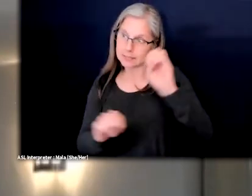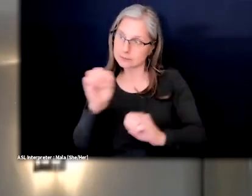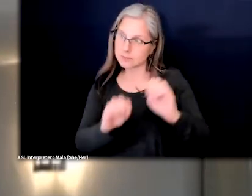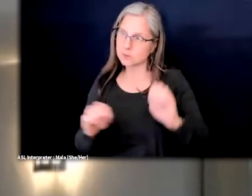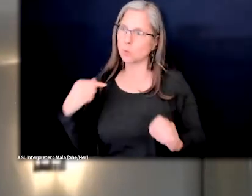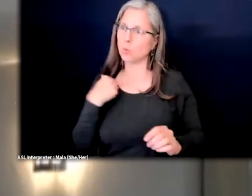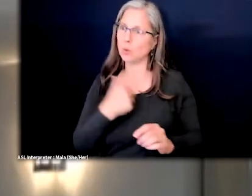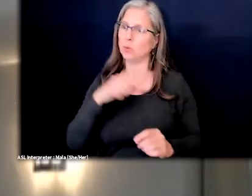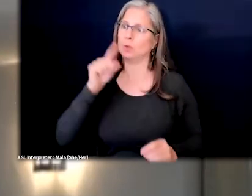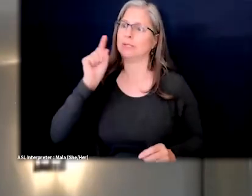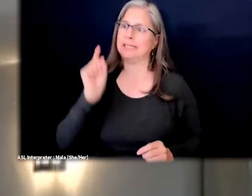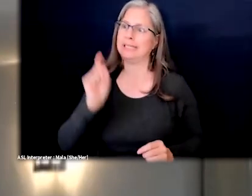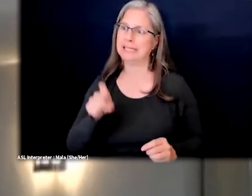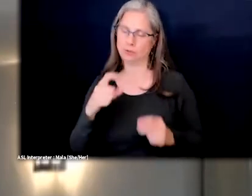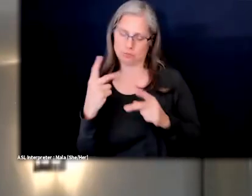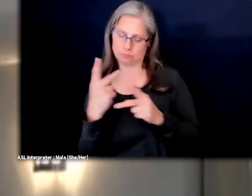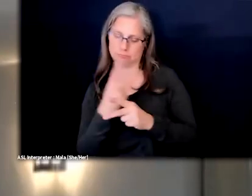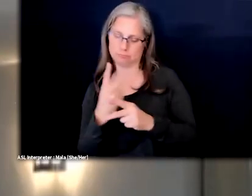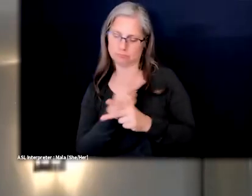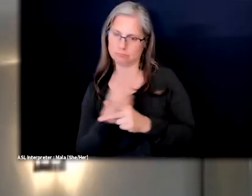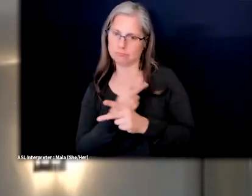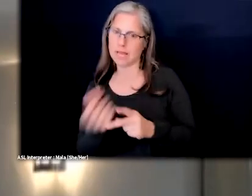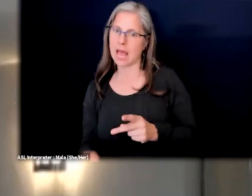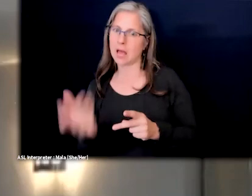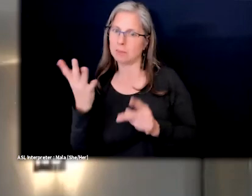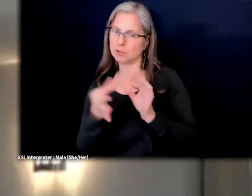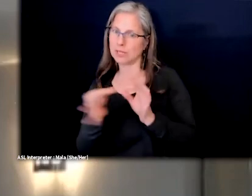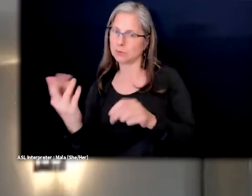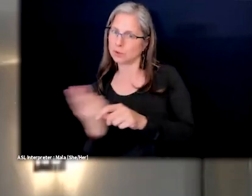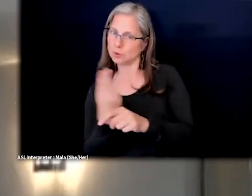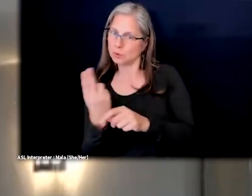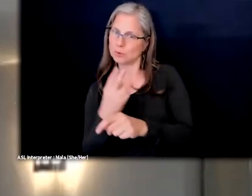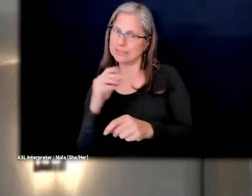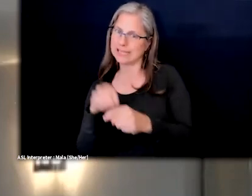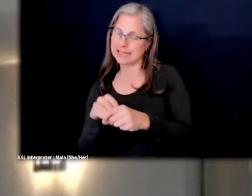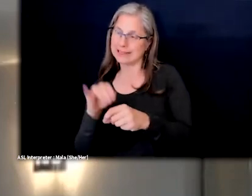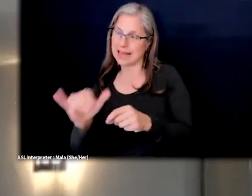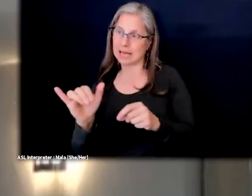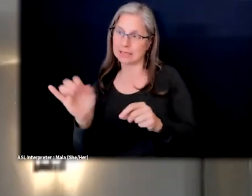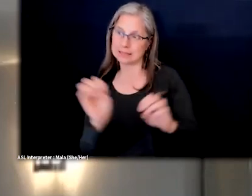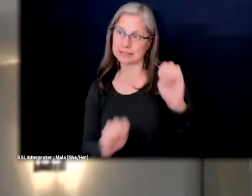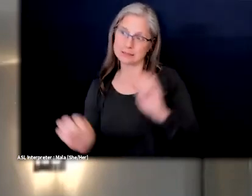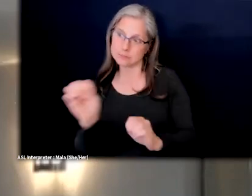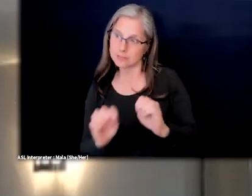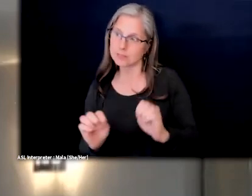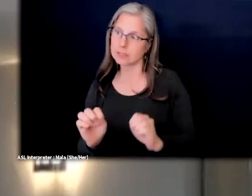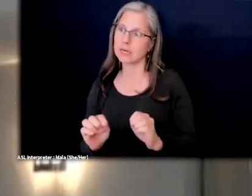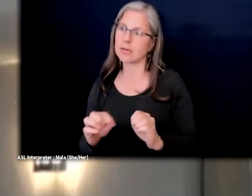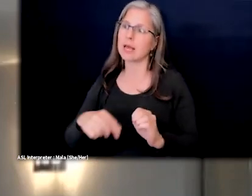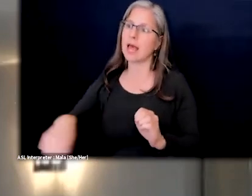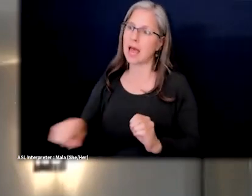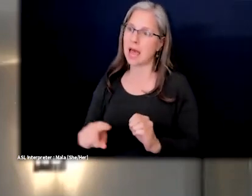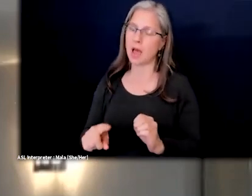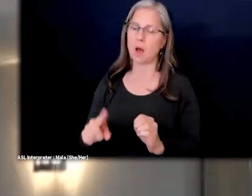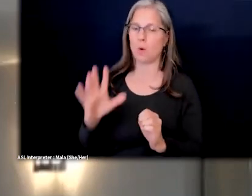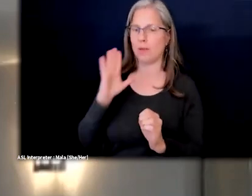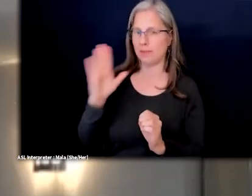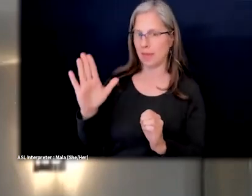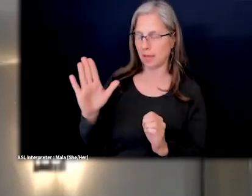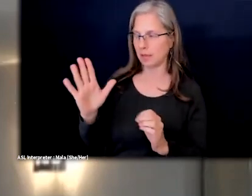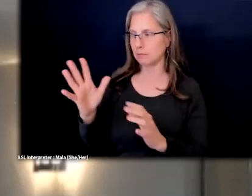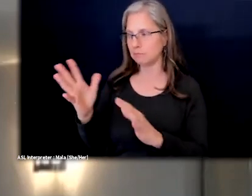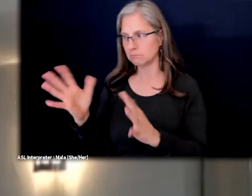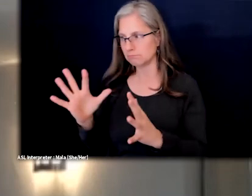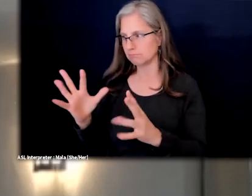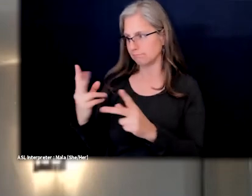will need to factor in how much language is used in that assessment. How are the children doing there? And that's where we need to think about what